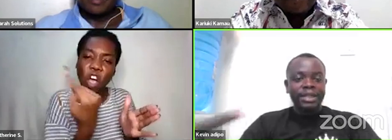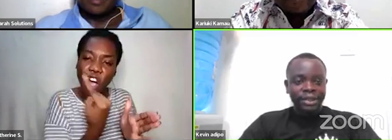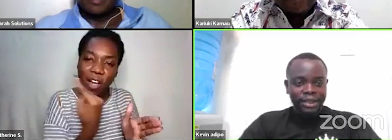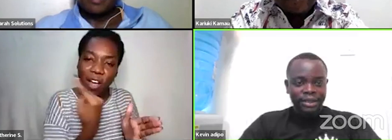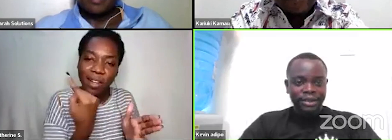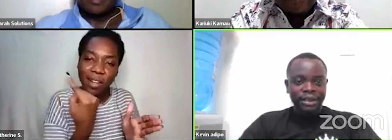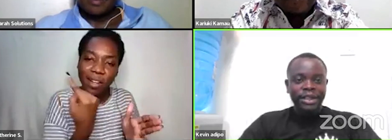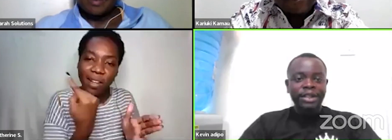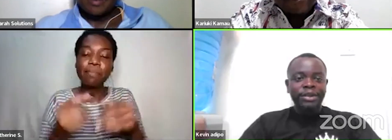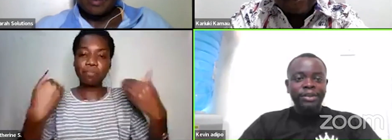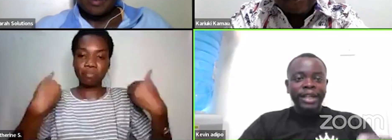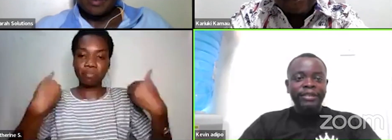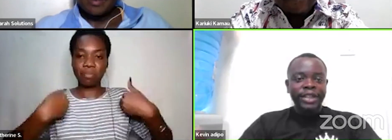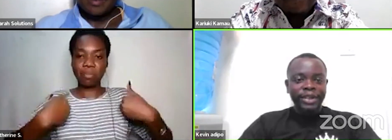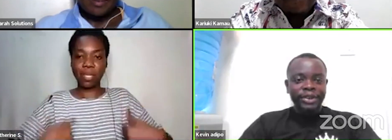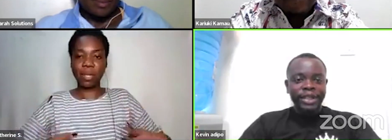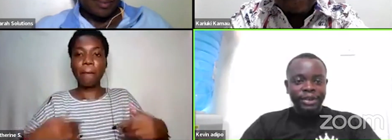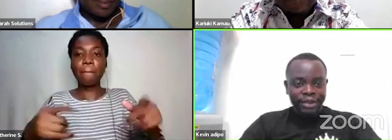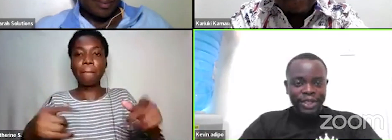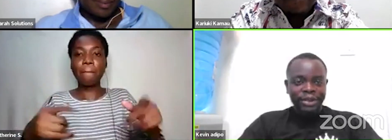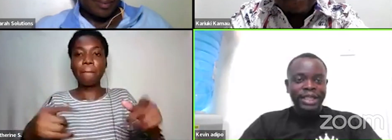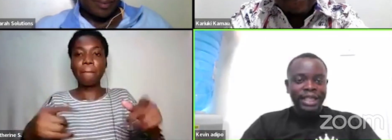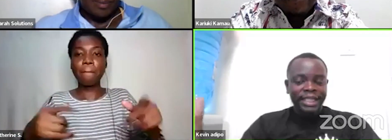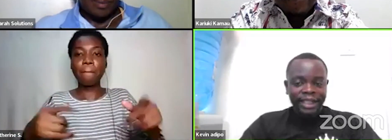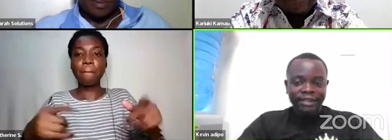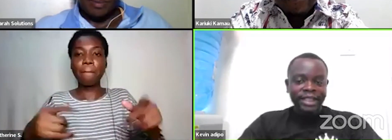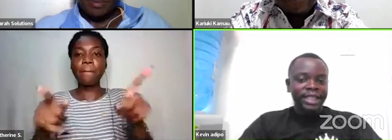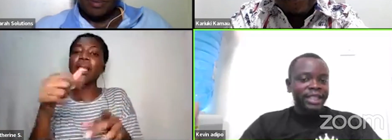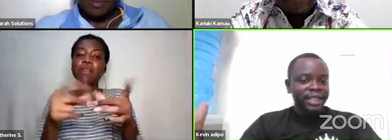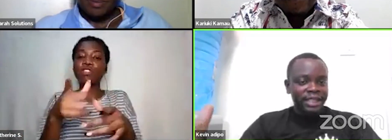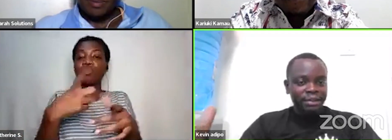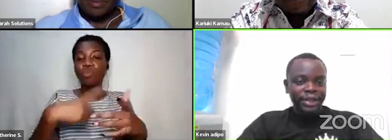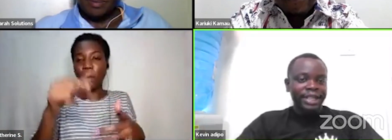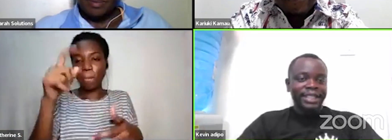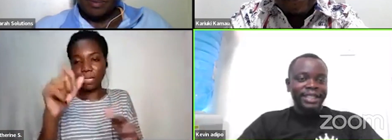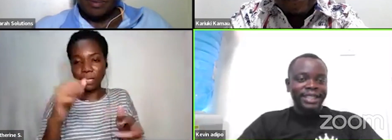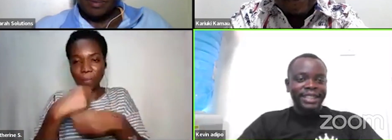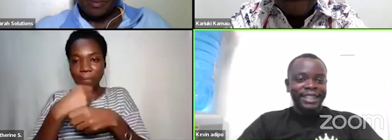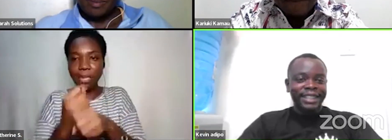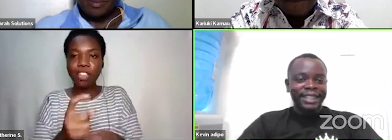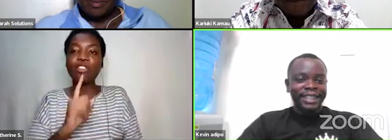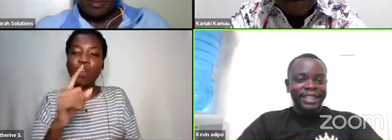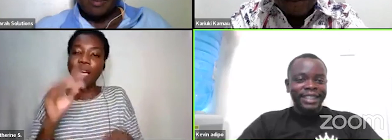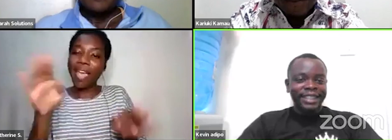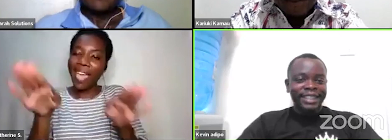individuals, but also wherever you're going, you make sure that everything is branded.